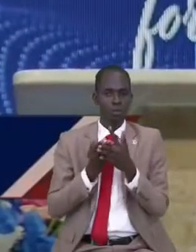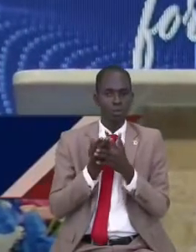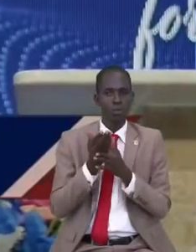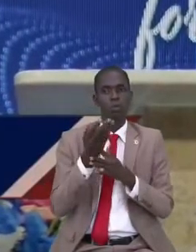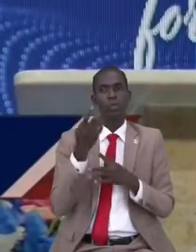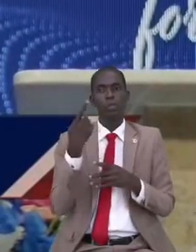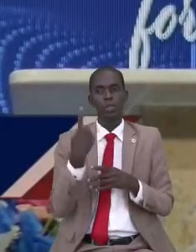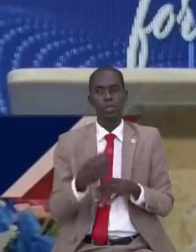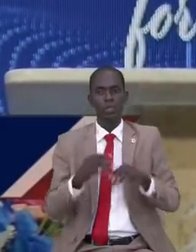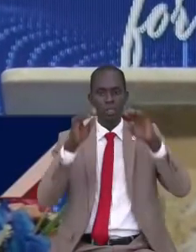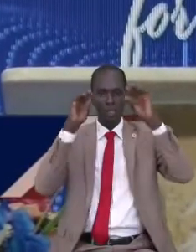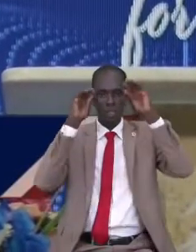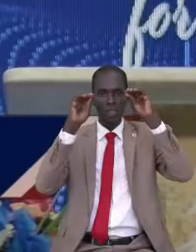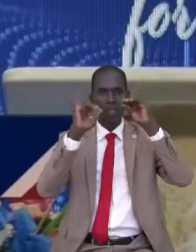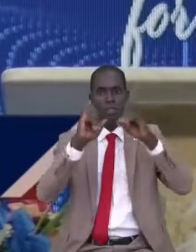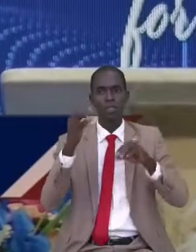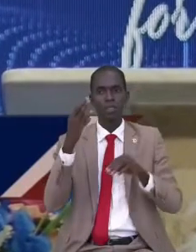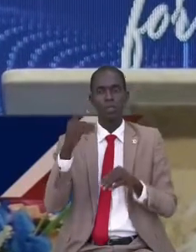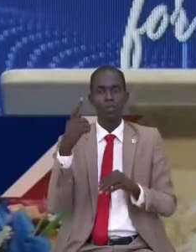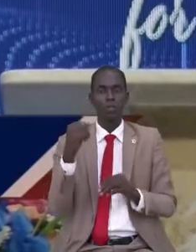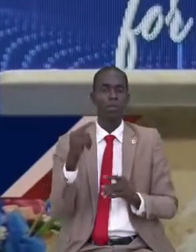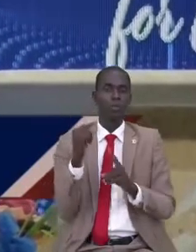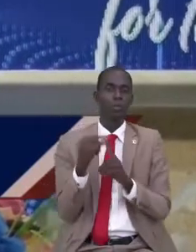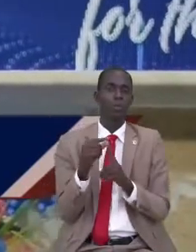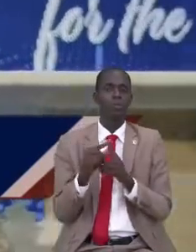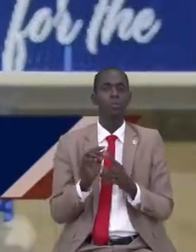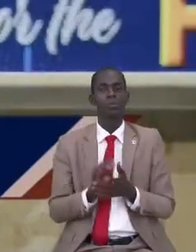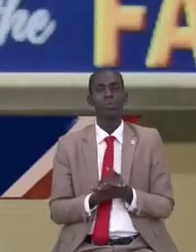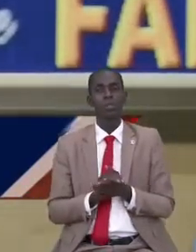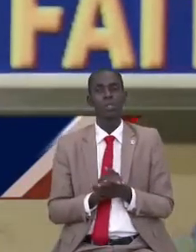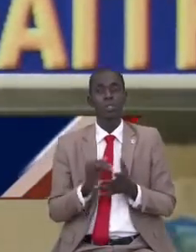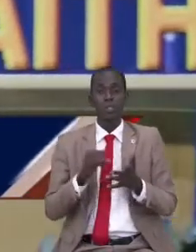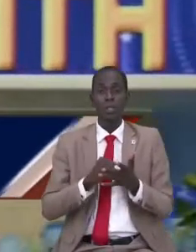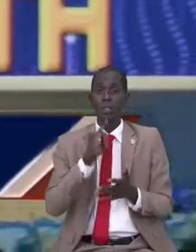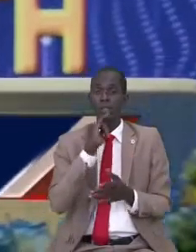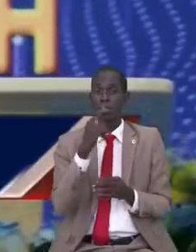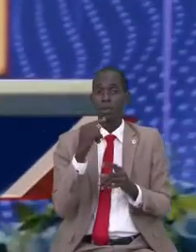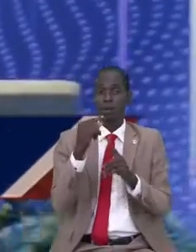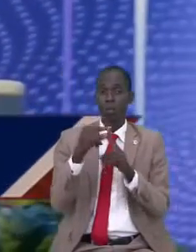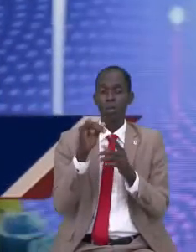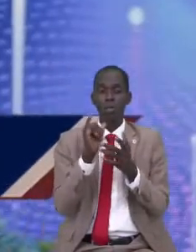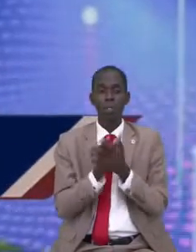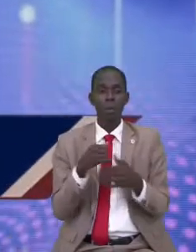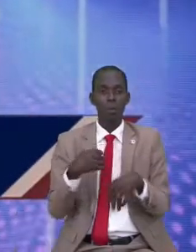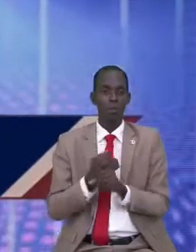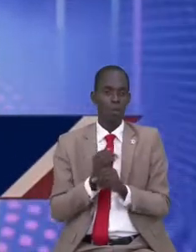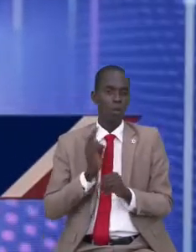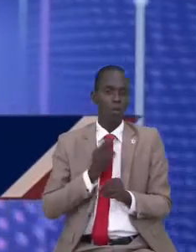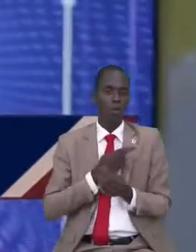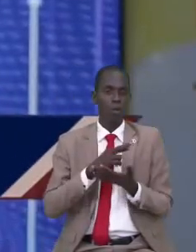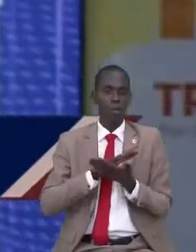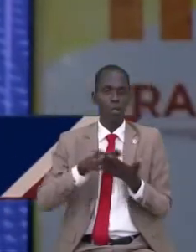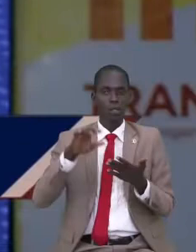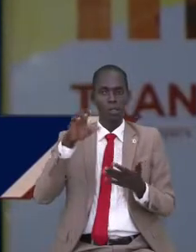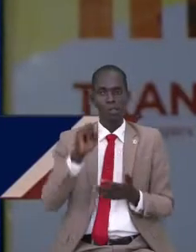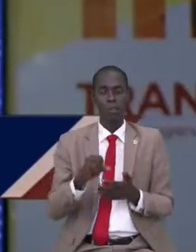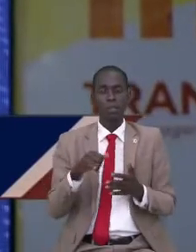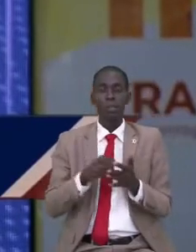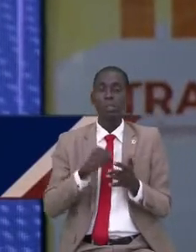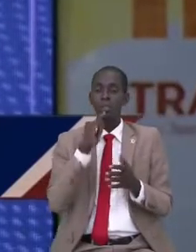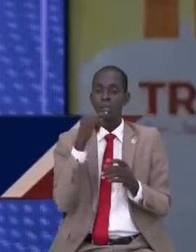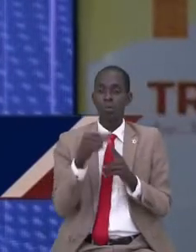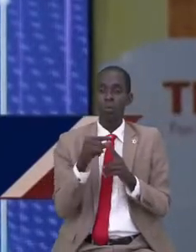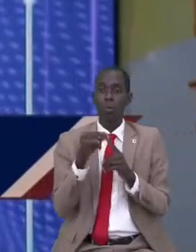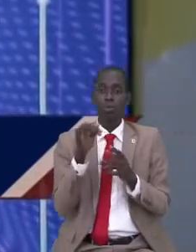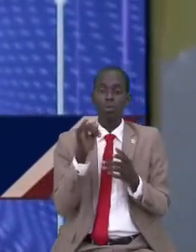the teaching of the word. It's the word that makes us righteous. It's not our brain.